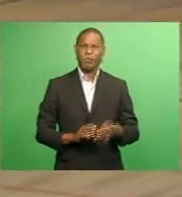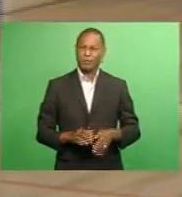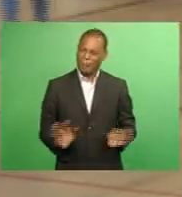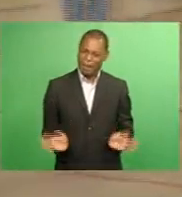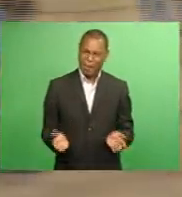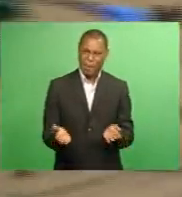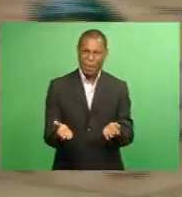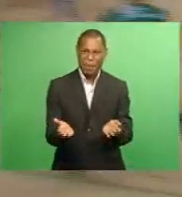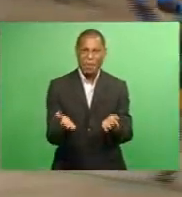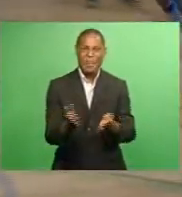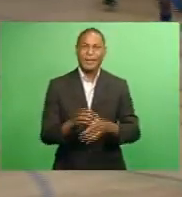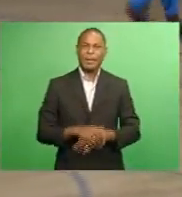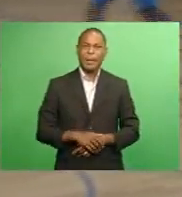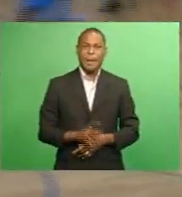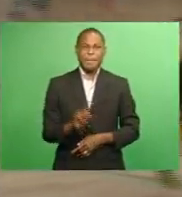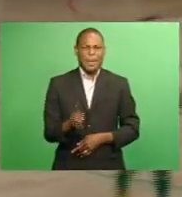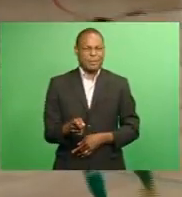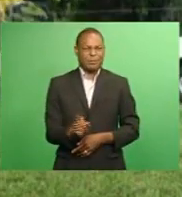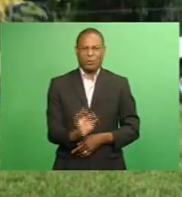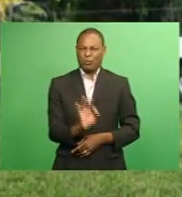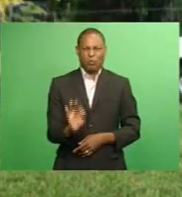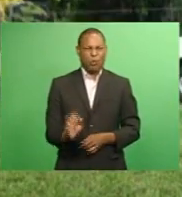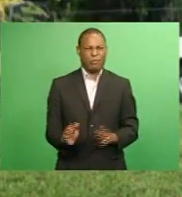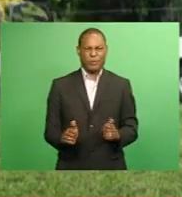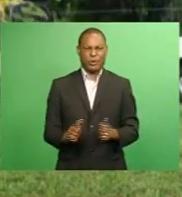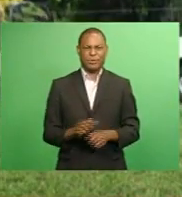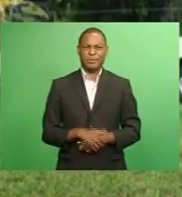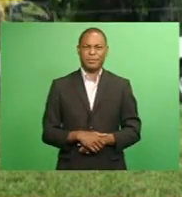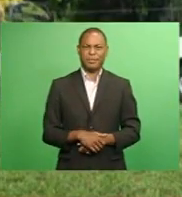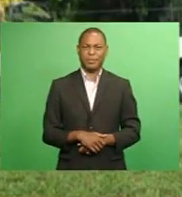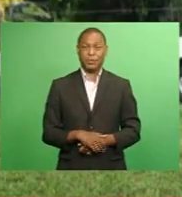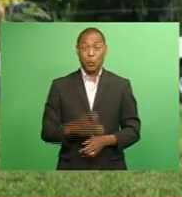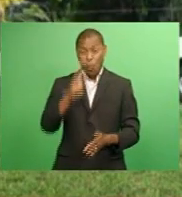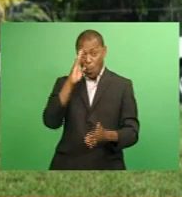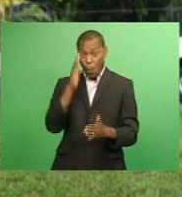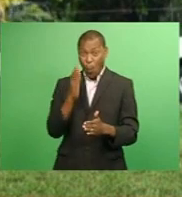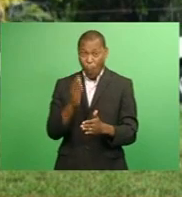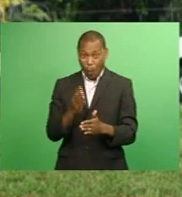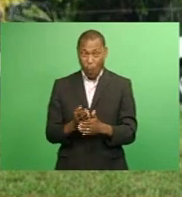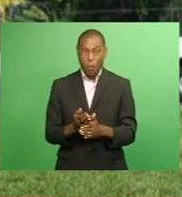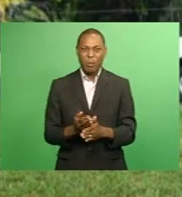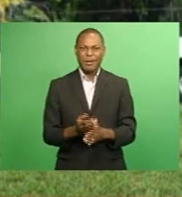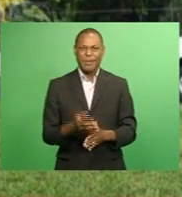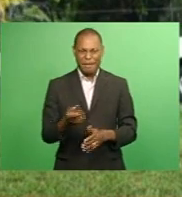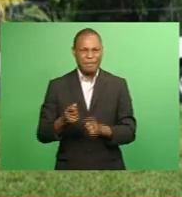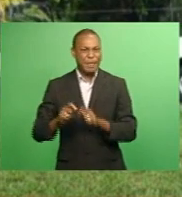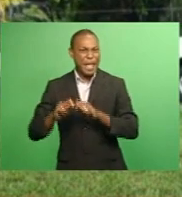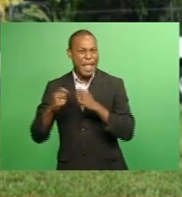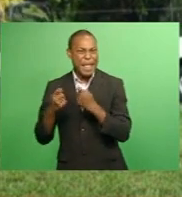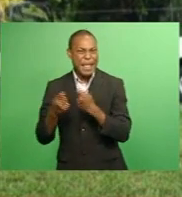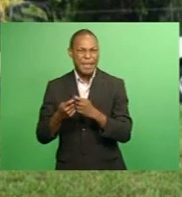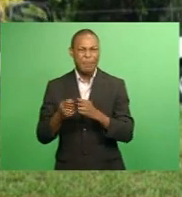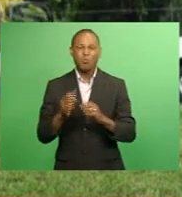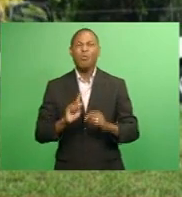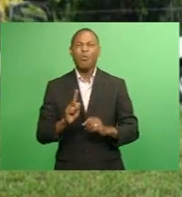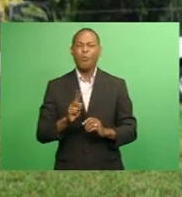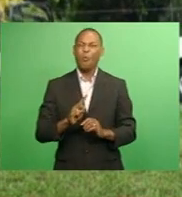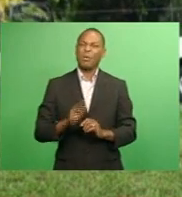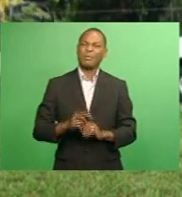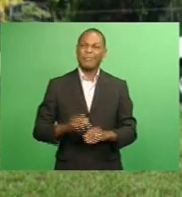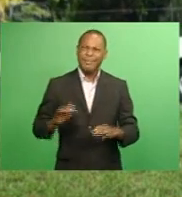and that is the only part to which we are lacking. Chand is hoping to leave Northland Tai Levu's ranking in the Digital Futsal League Southern